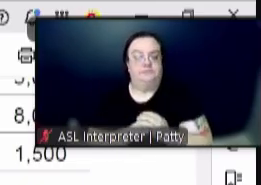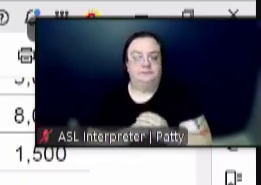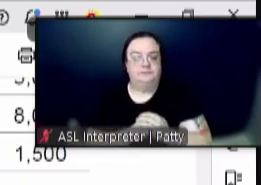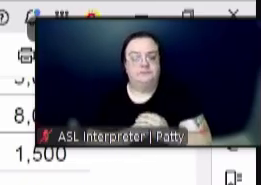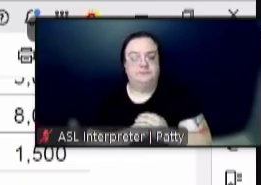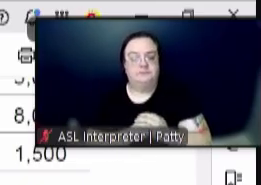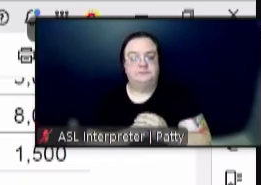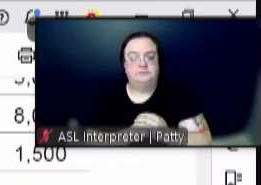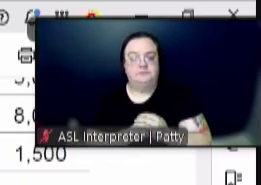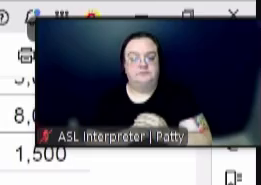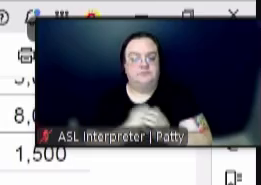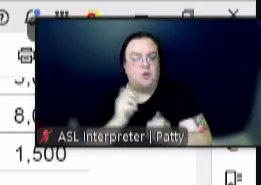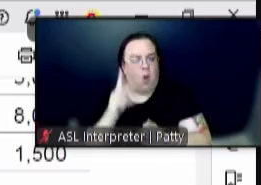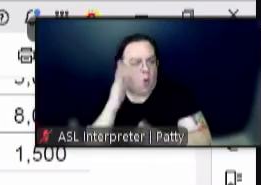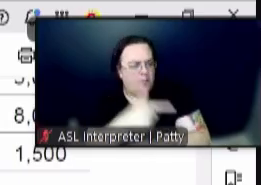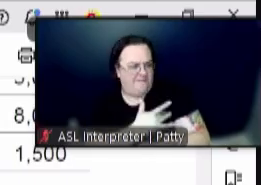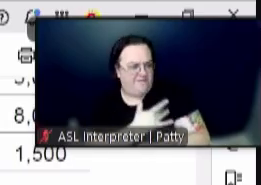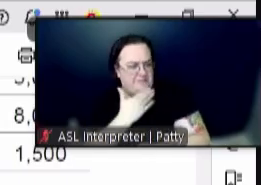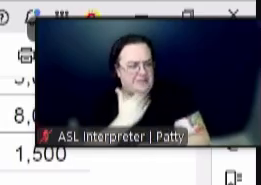better.